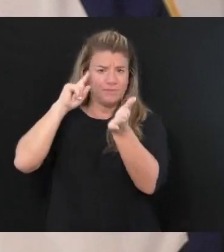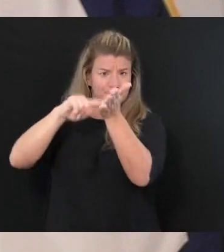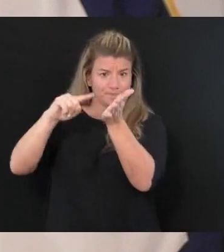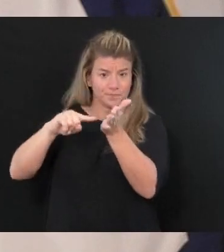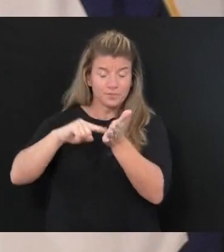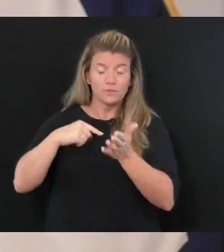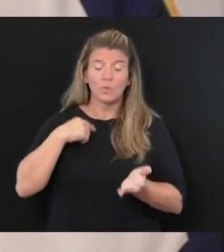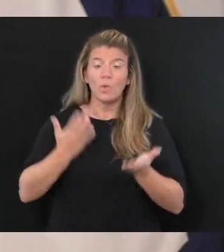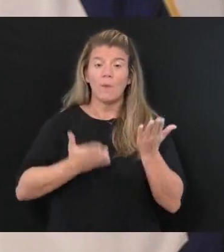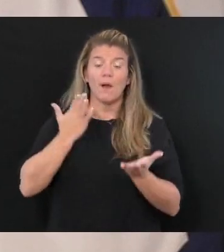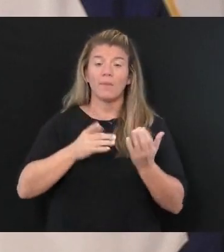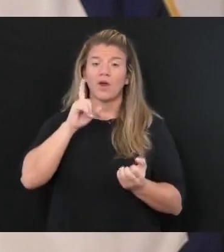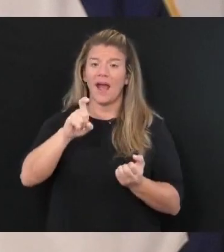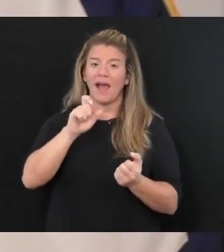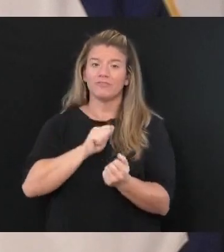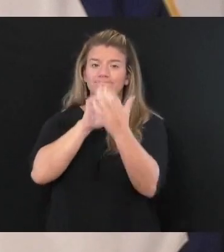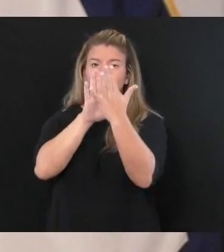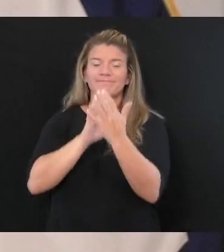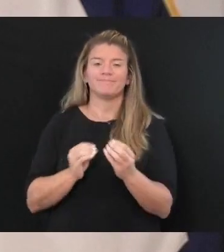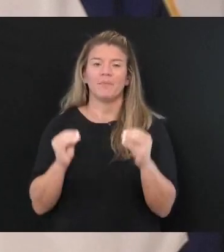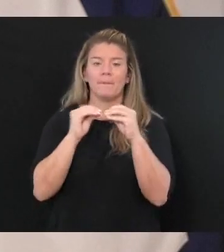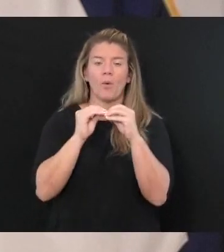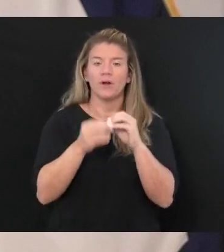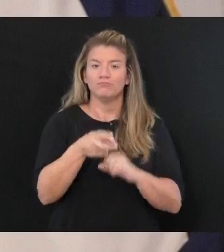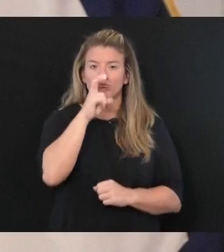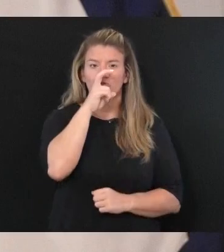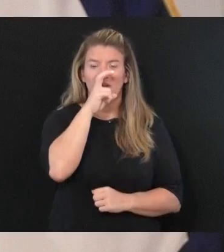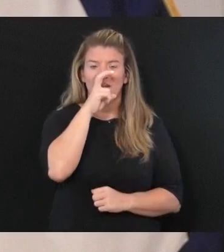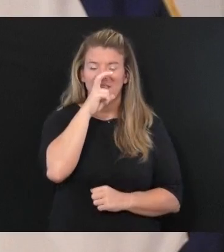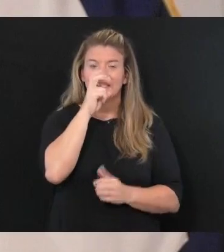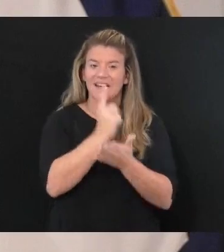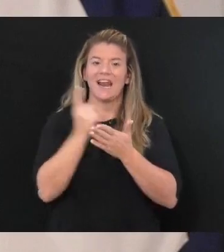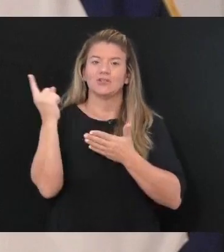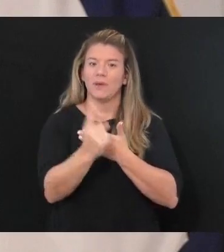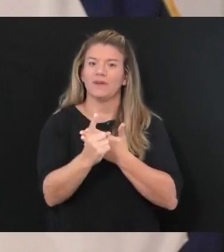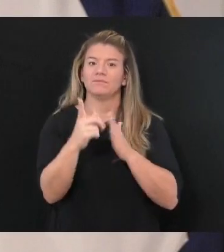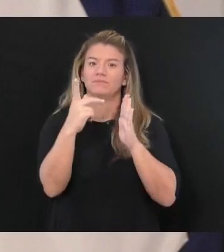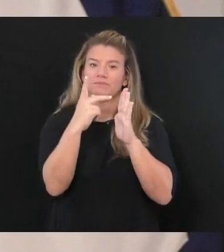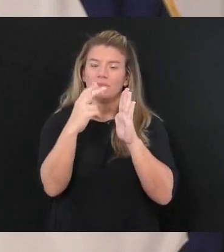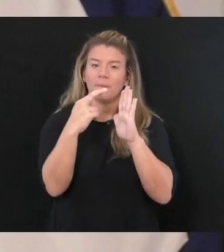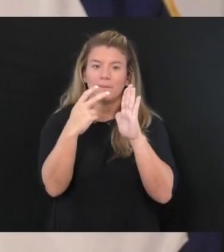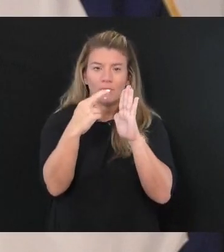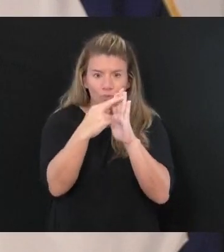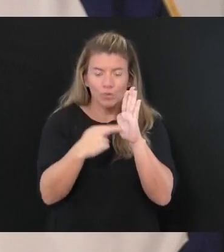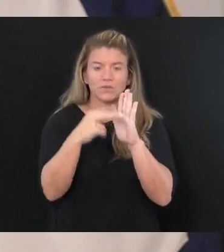to address more stringently, you know, early next week.